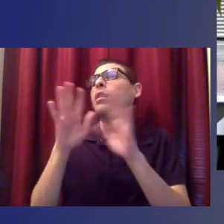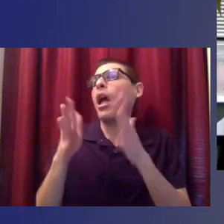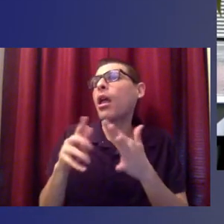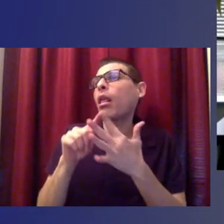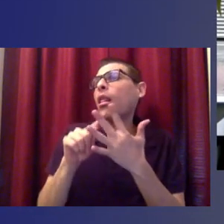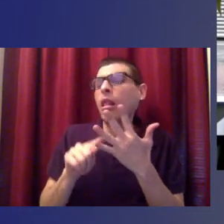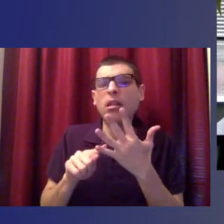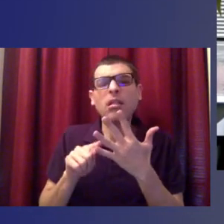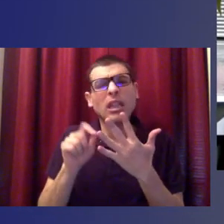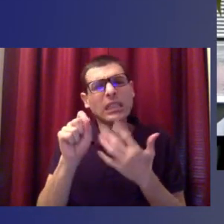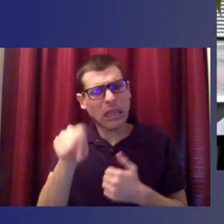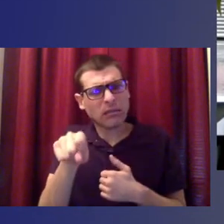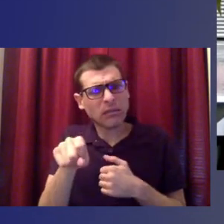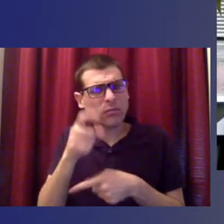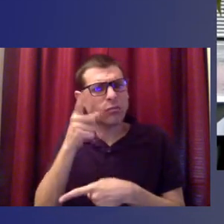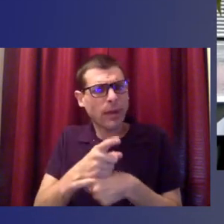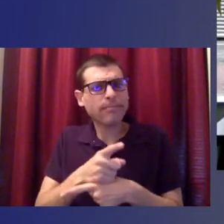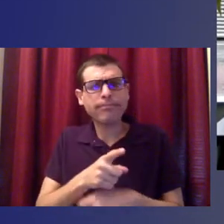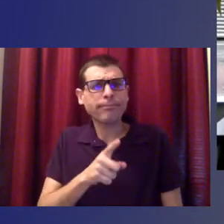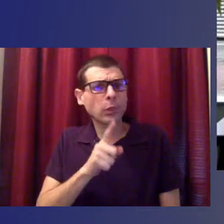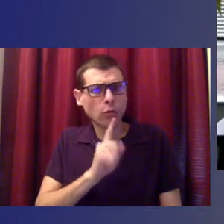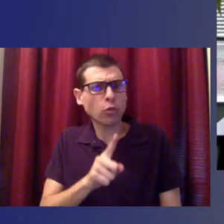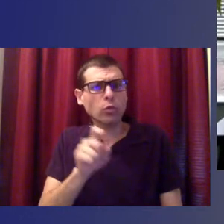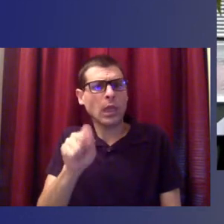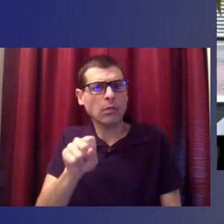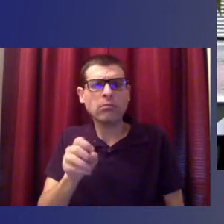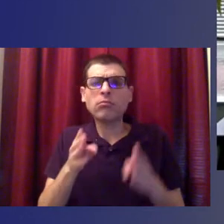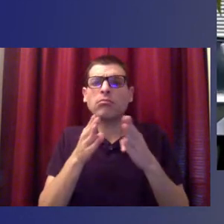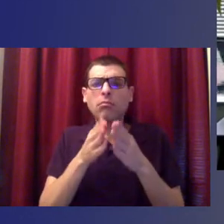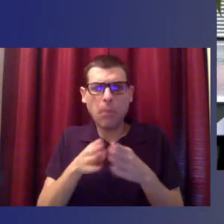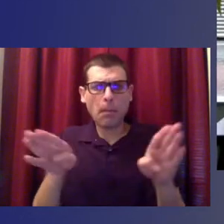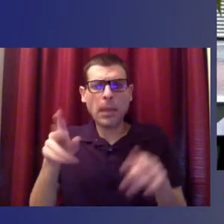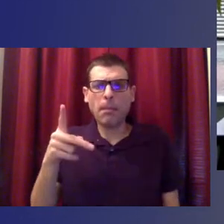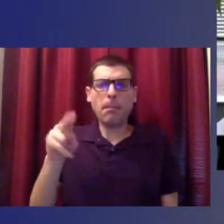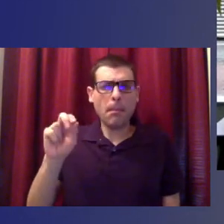issue, and they're all true. But what I think the difference